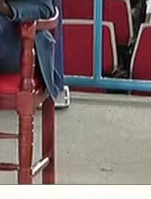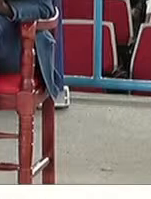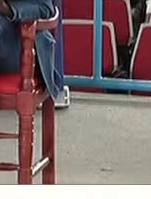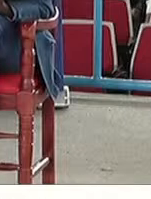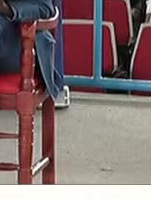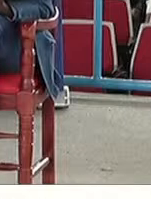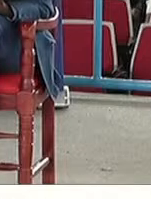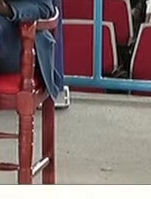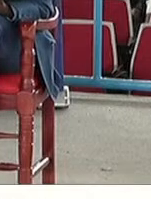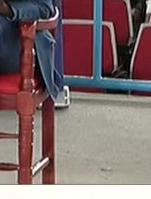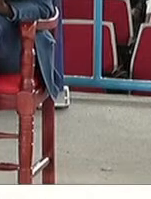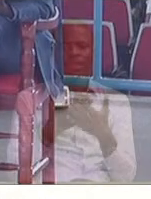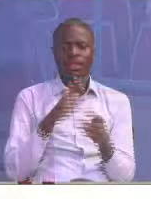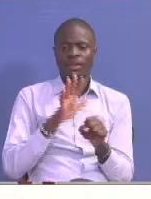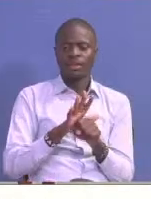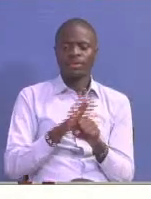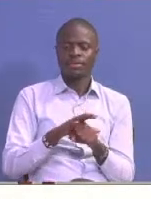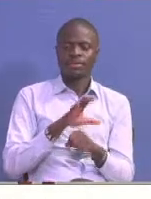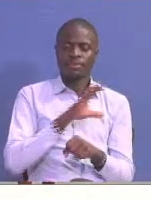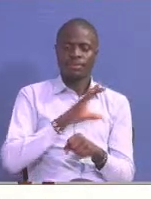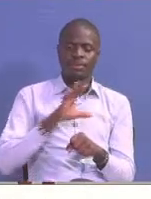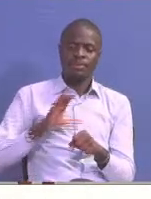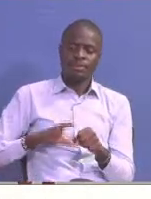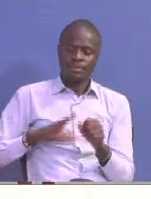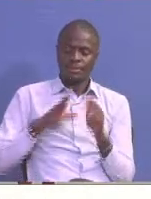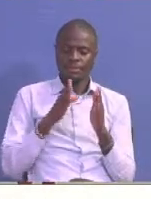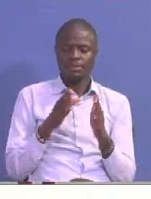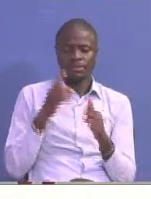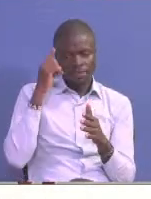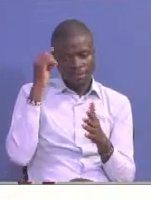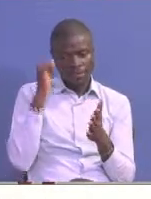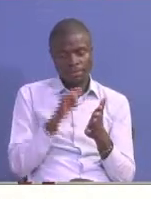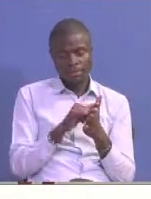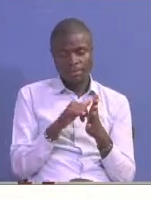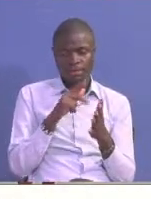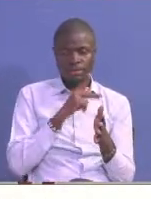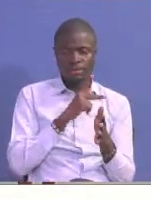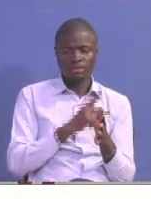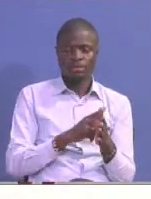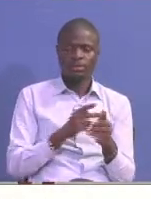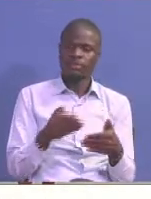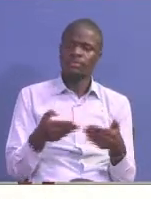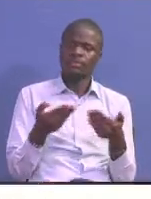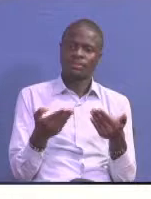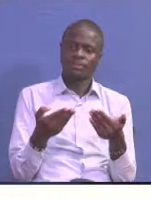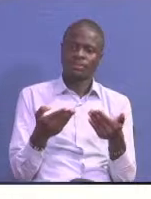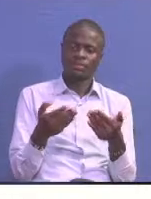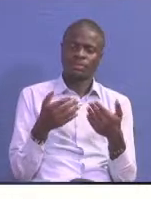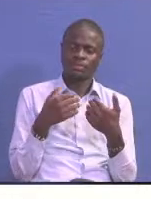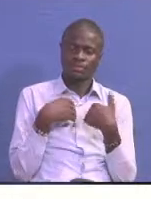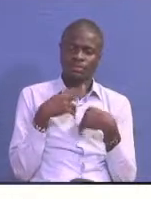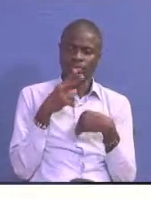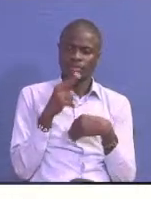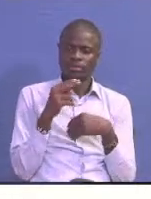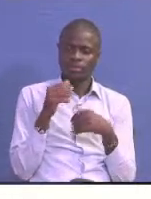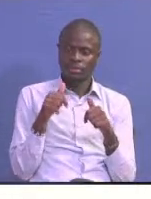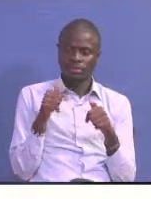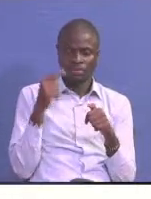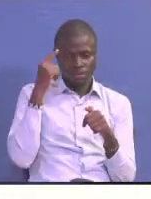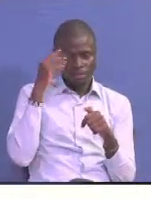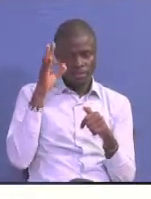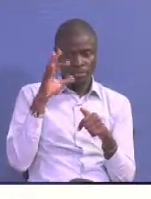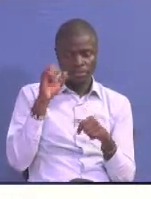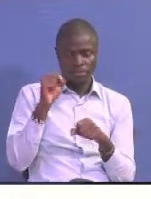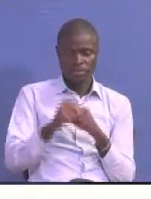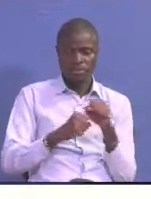Thank you very much, Chancellor, for that powerful presentation. I've been here for about 30 years. I've